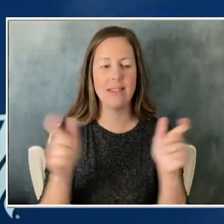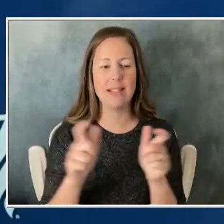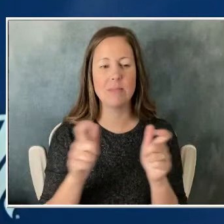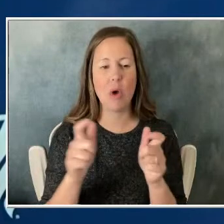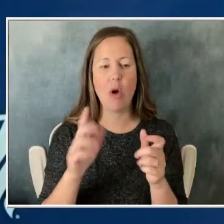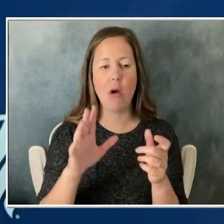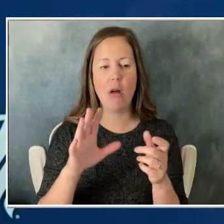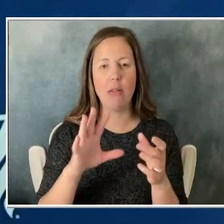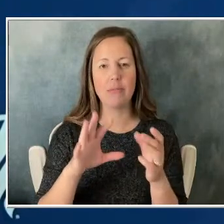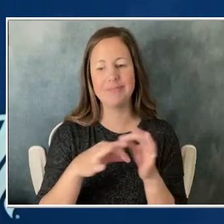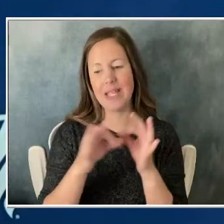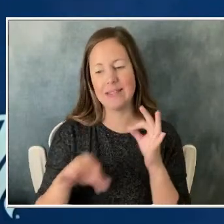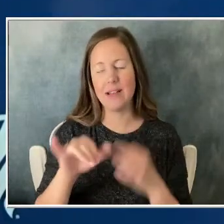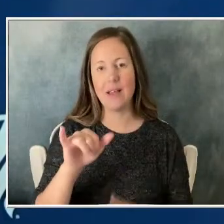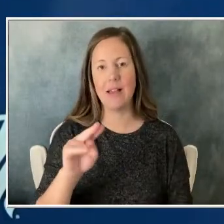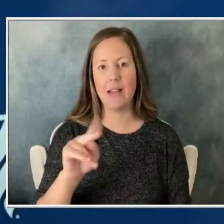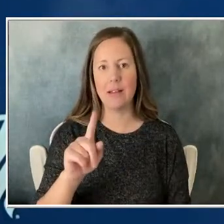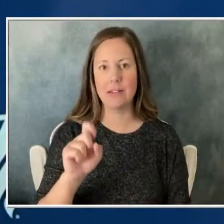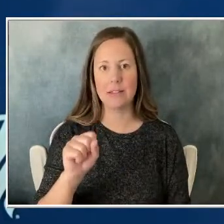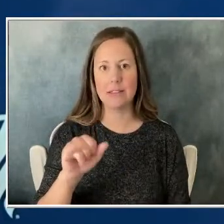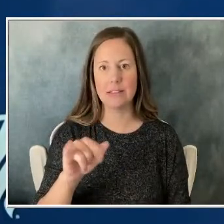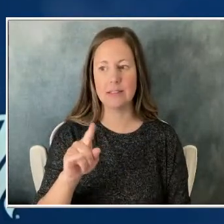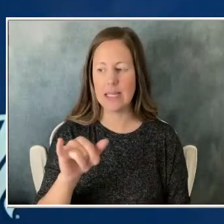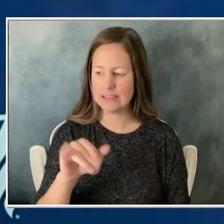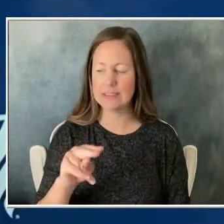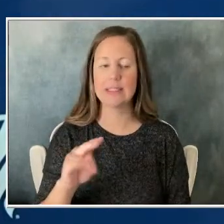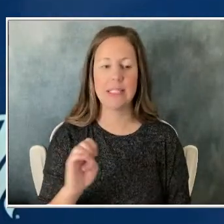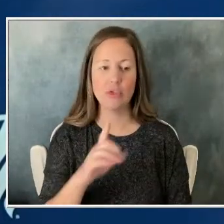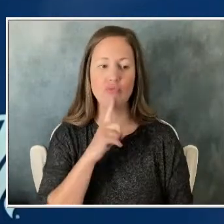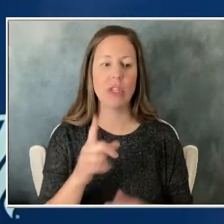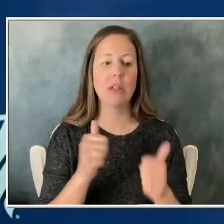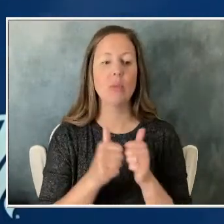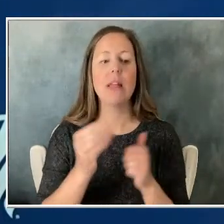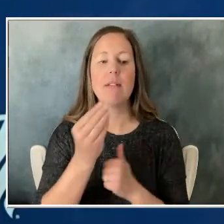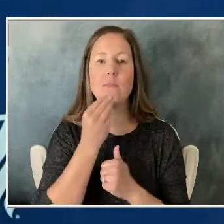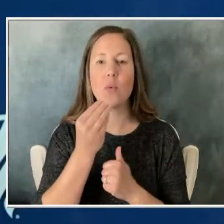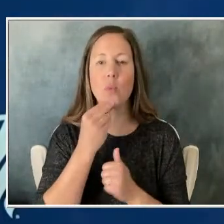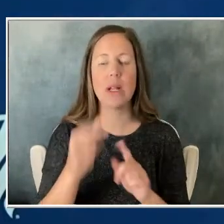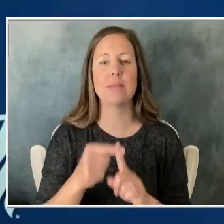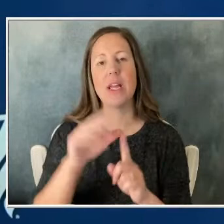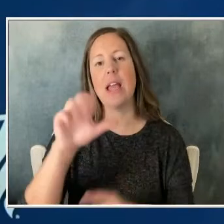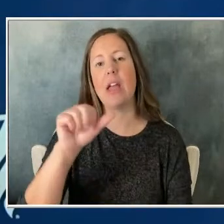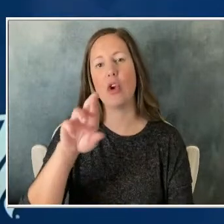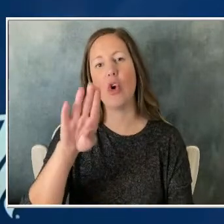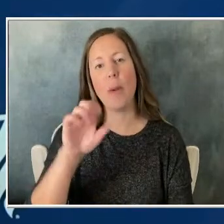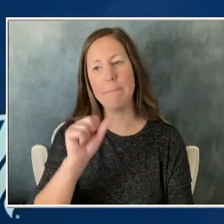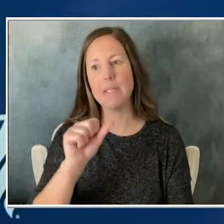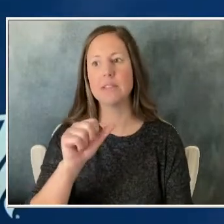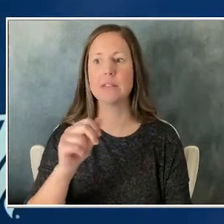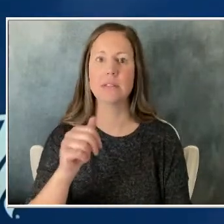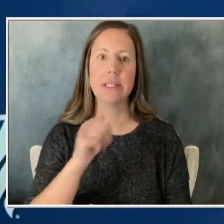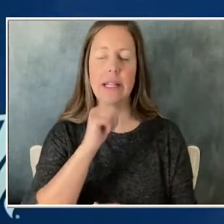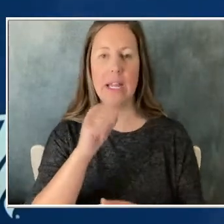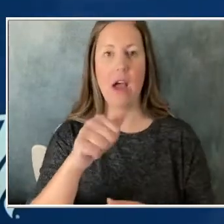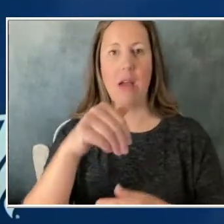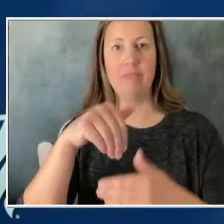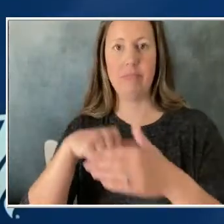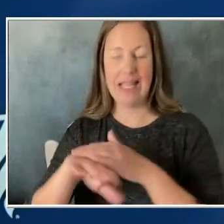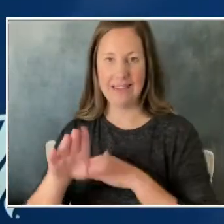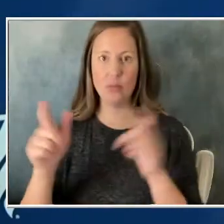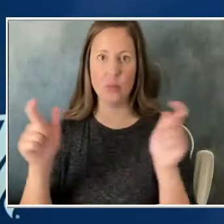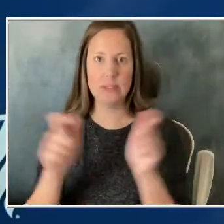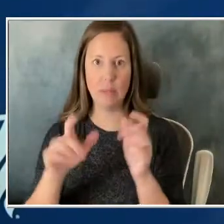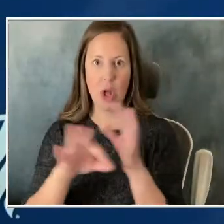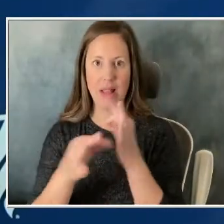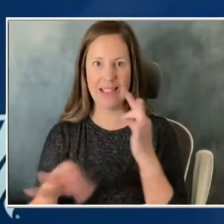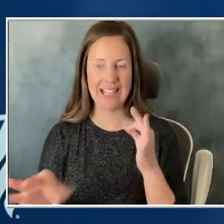is usually with the stomach, the food, especially the carbohydrates, they don't go into the small intestine right away. You know, they churn in the